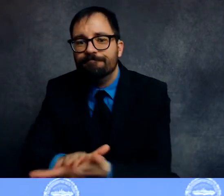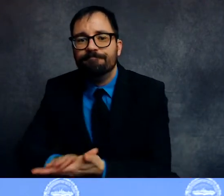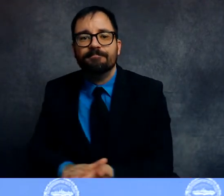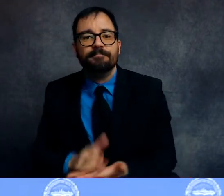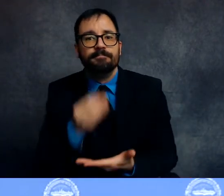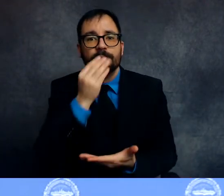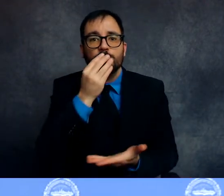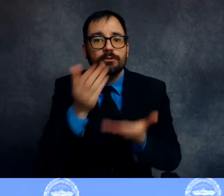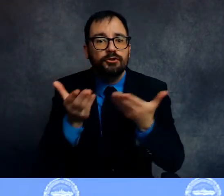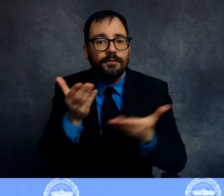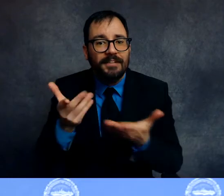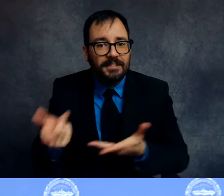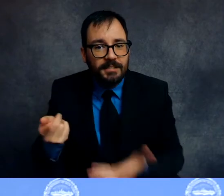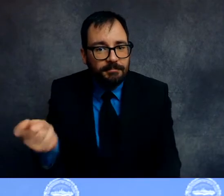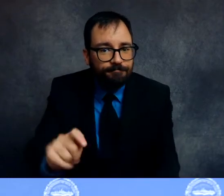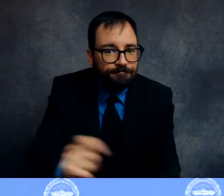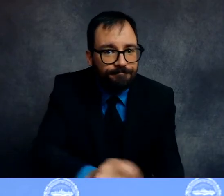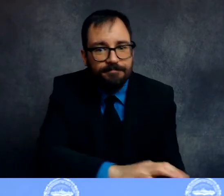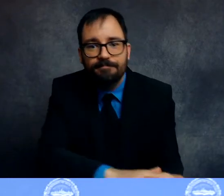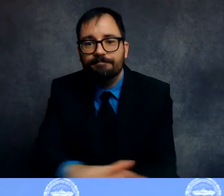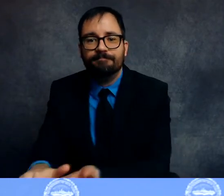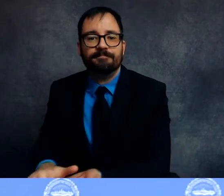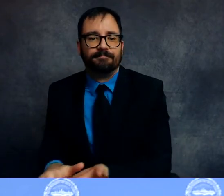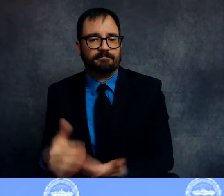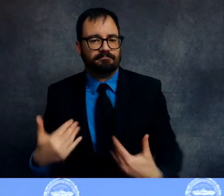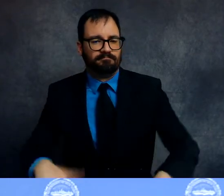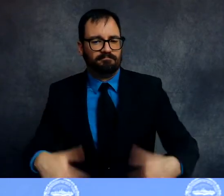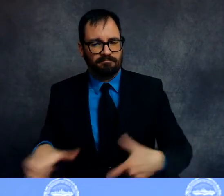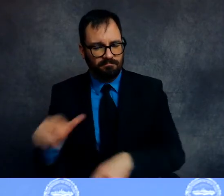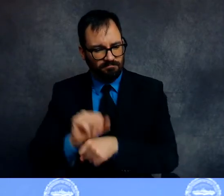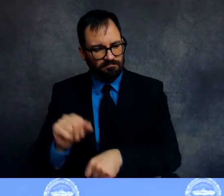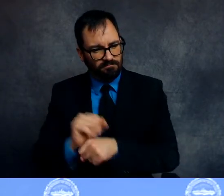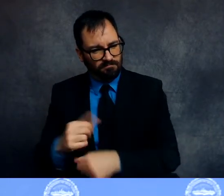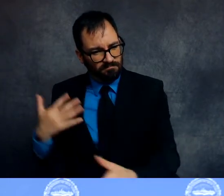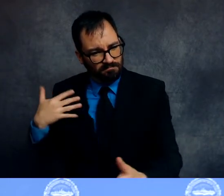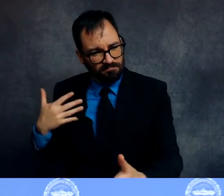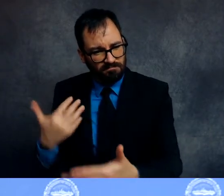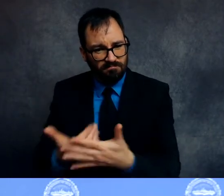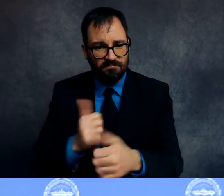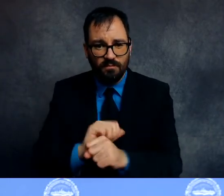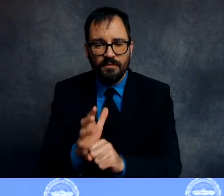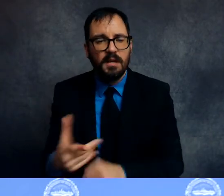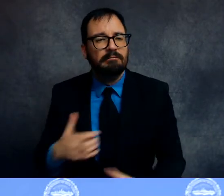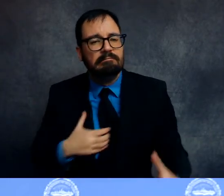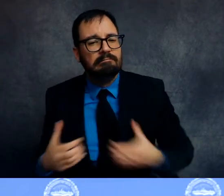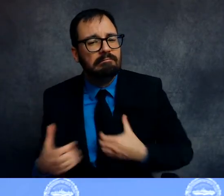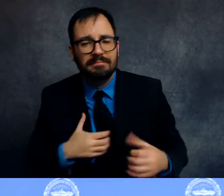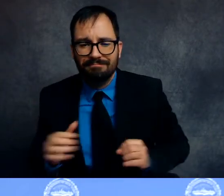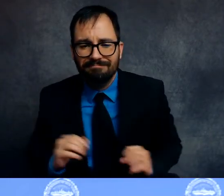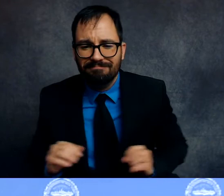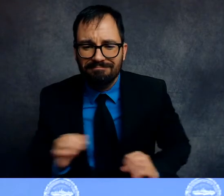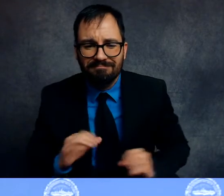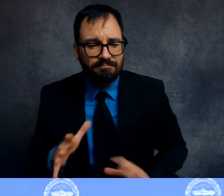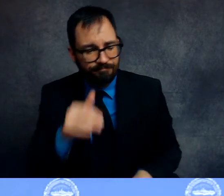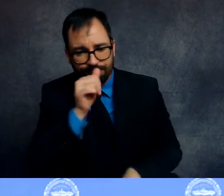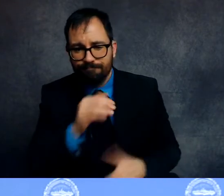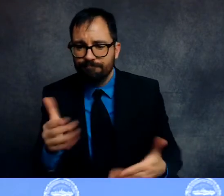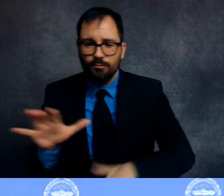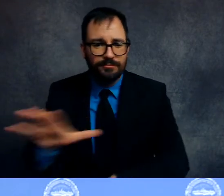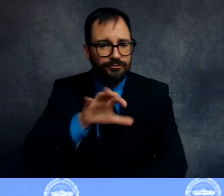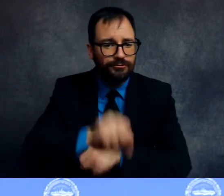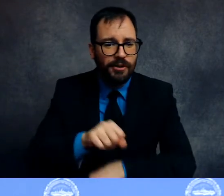around, and I thank the teachers, I thank the staff, I thank the principal, I thank the custodians, I thank the food service workers, I thank all the people that have been